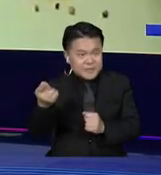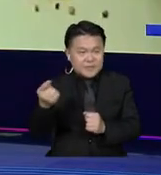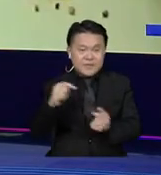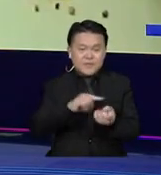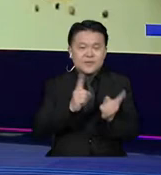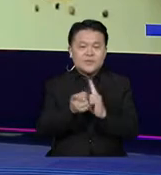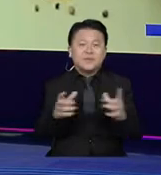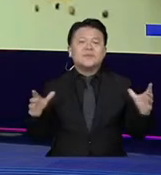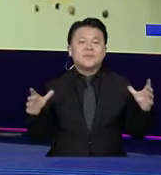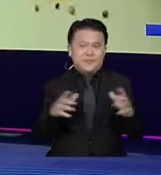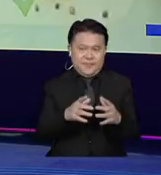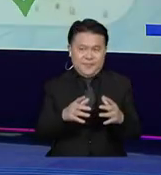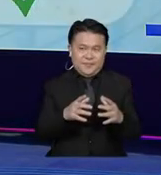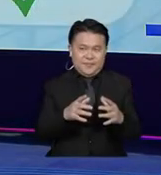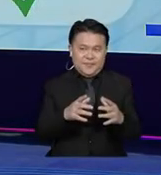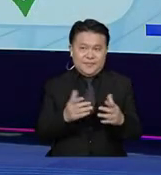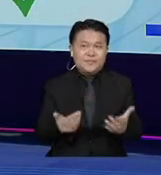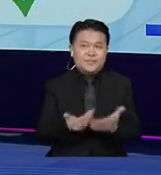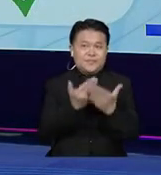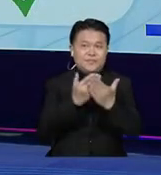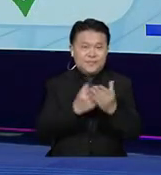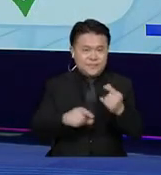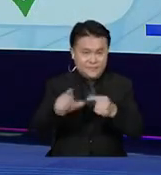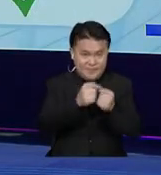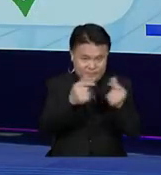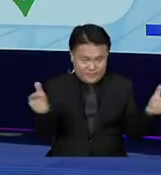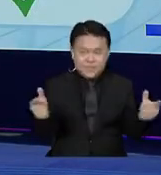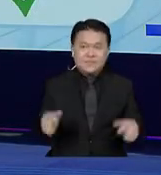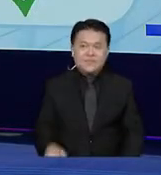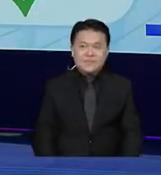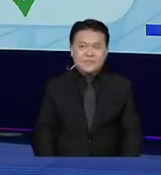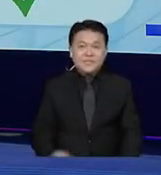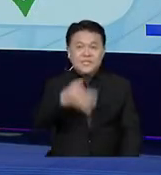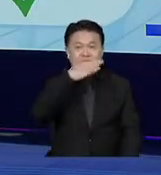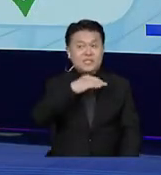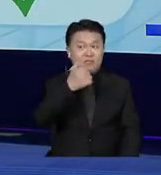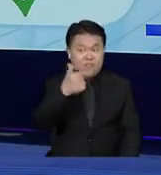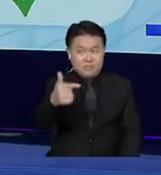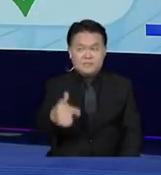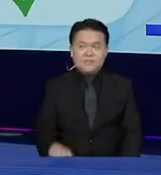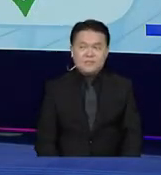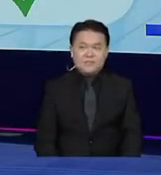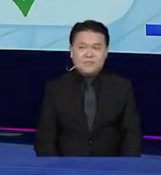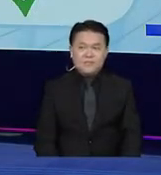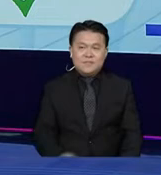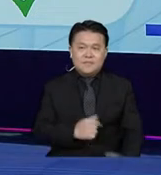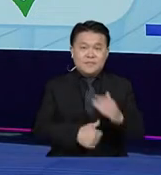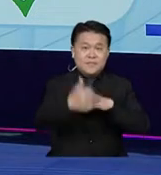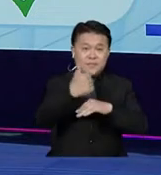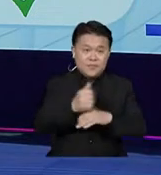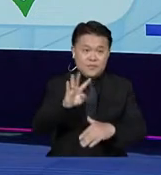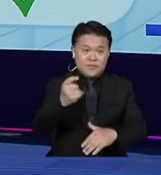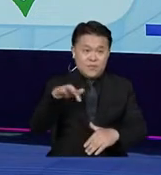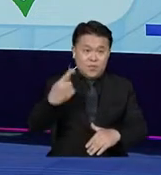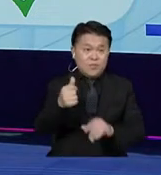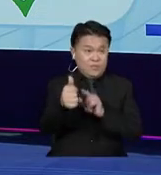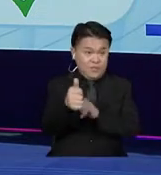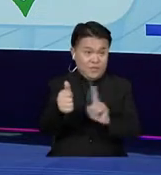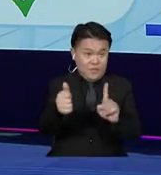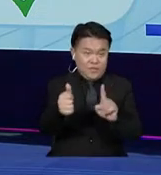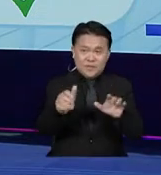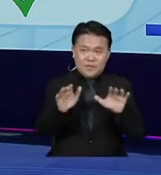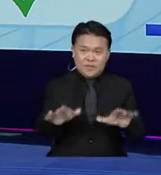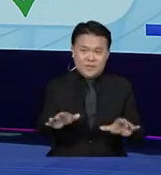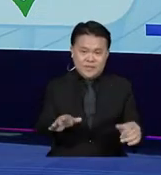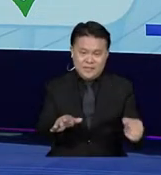evolves cooperation that increases and pays big dividends. The most successful male bonobo have more offspring than the most